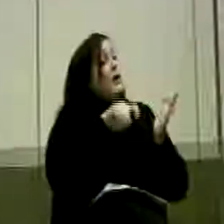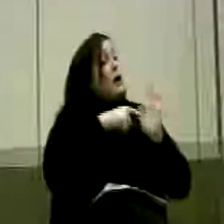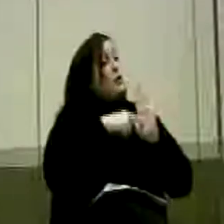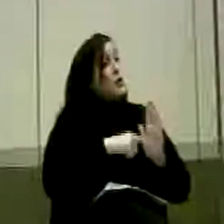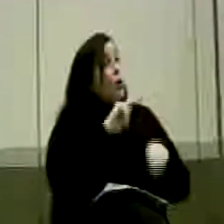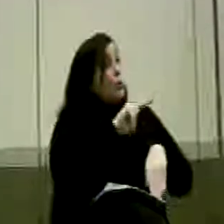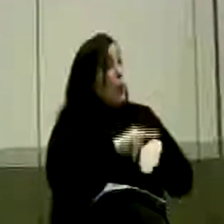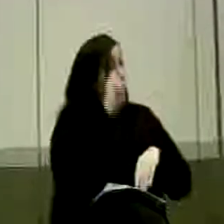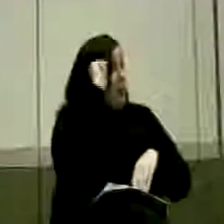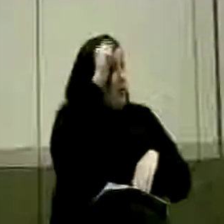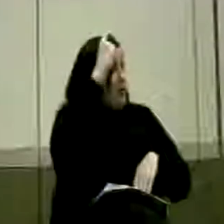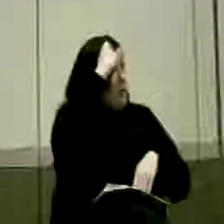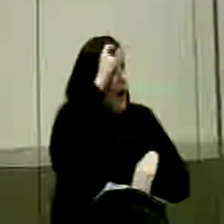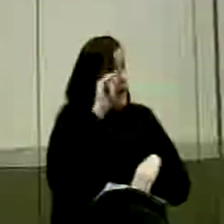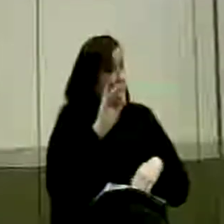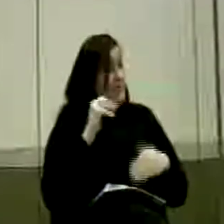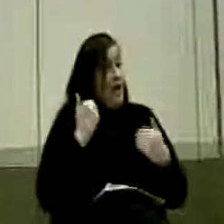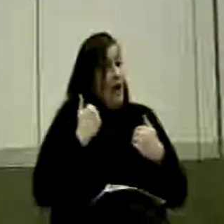if they've got,